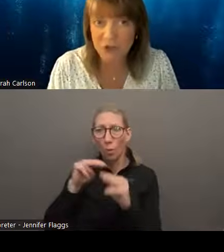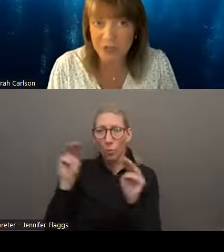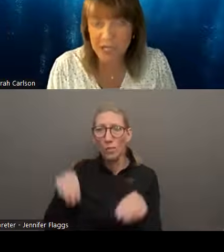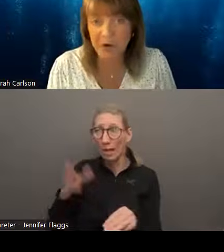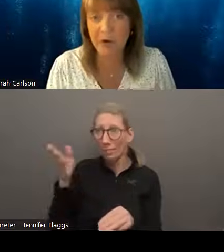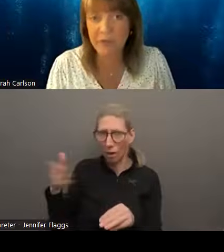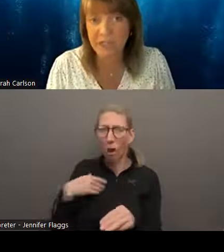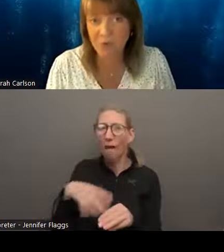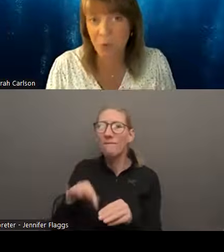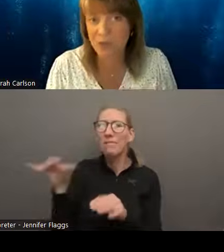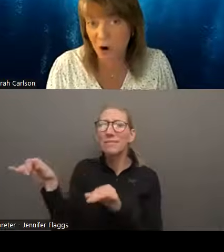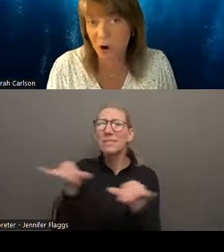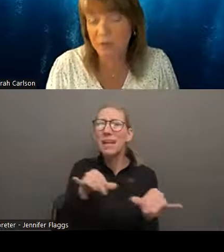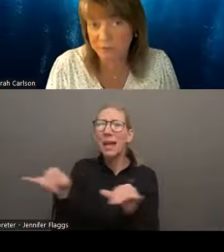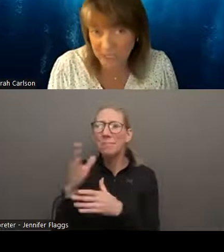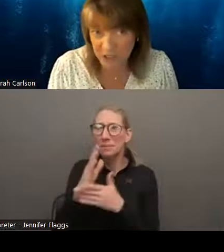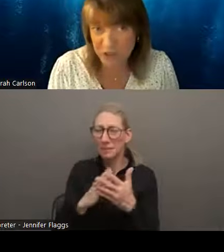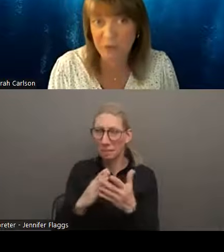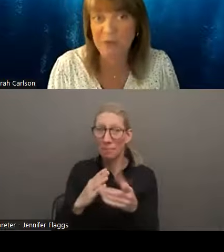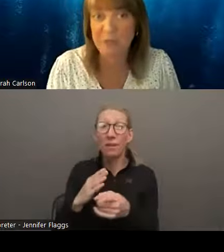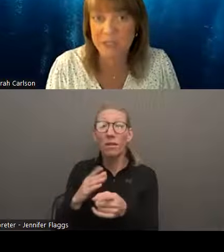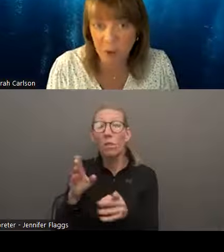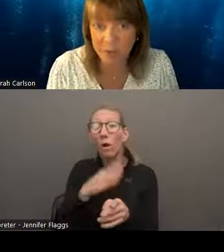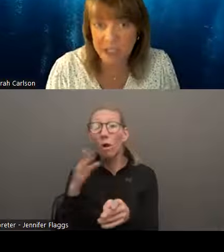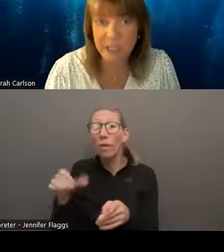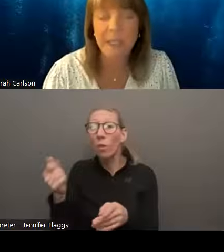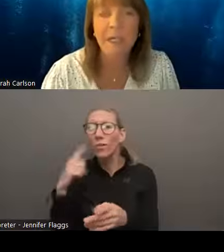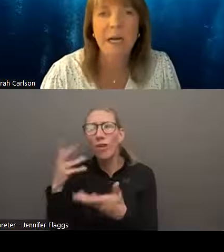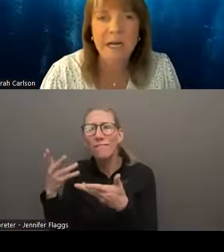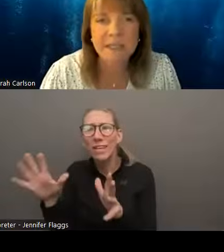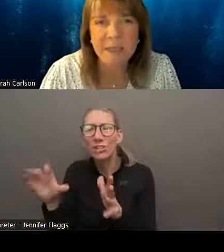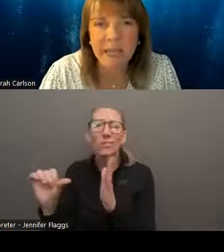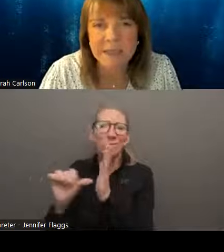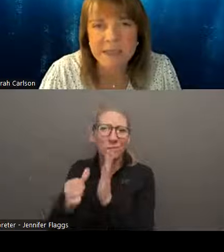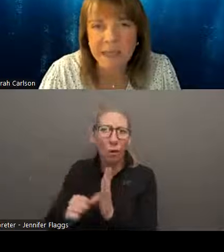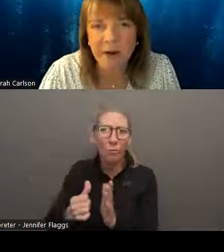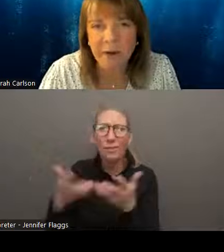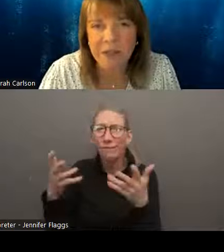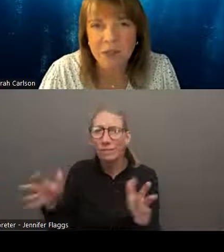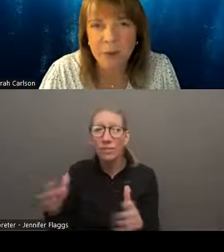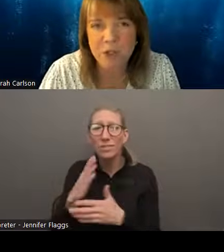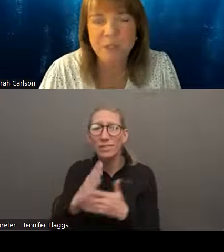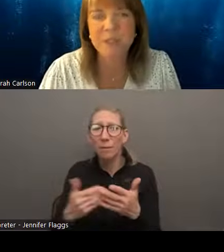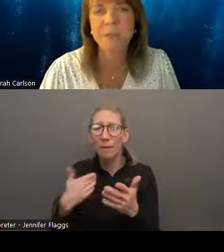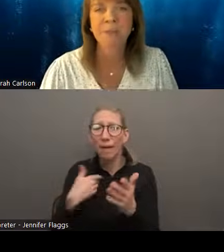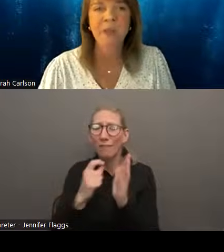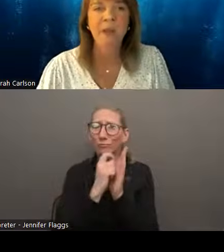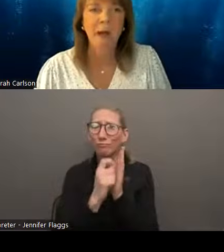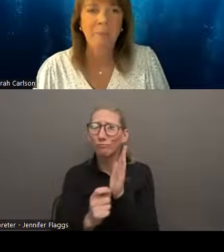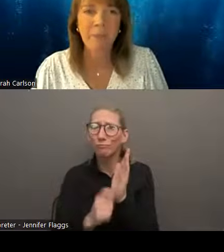which you see here. These, of course, are finished. So they've been sculpted. In some cases, they carry